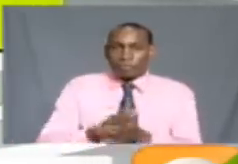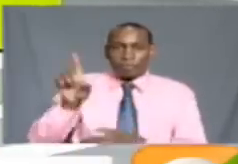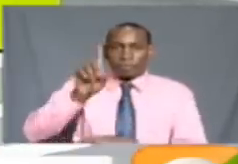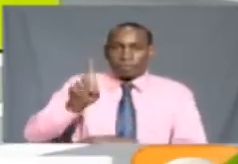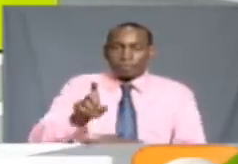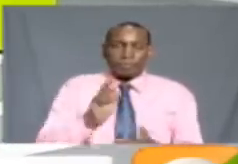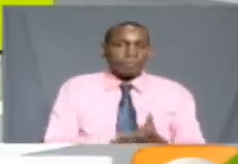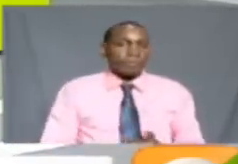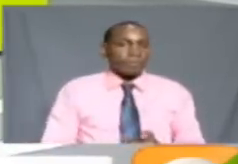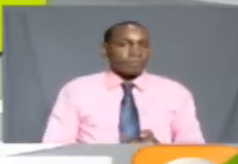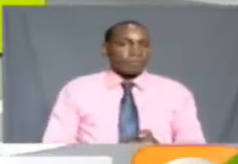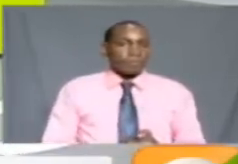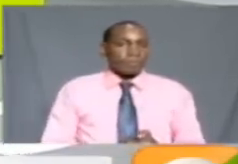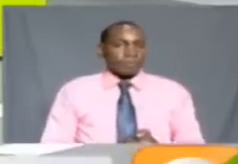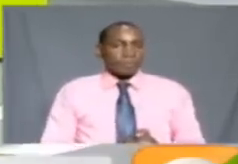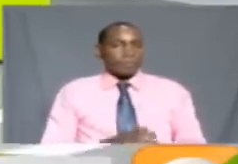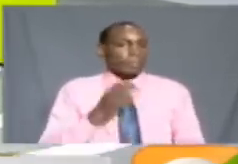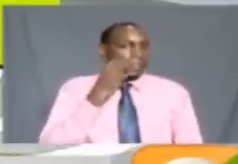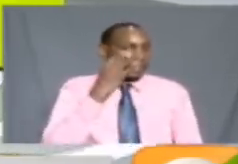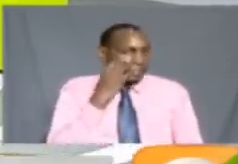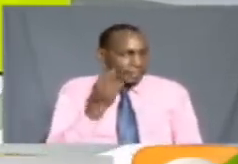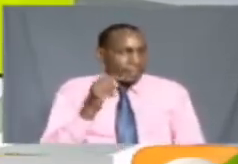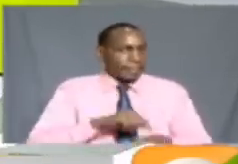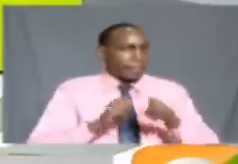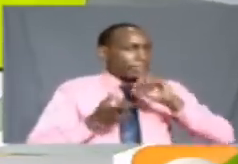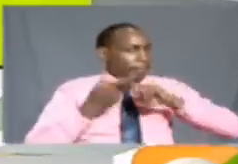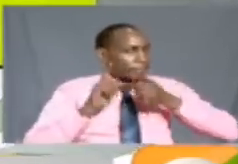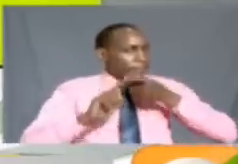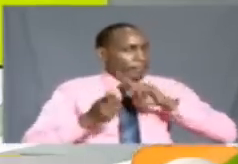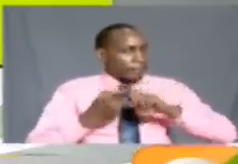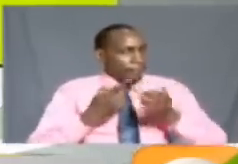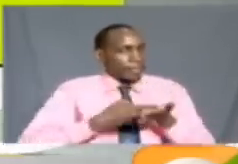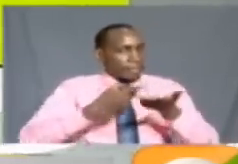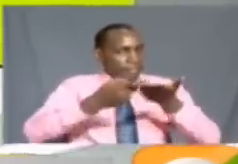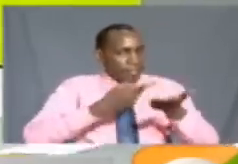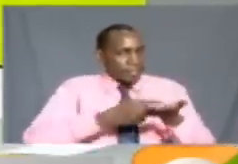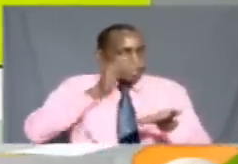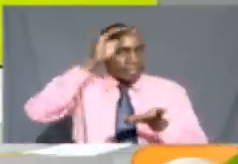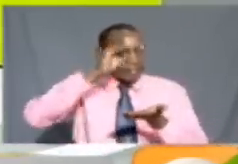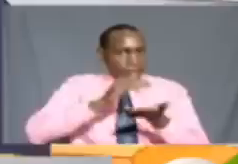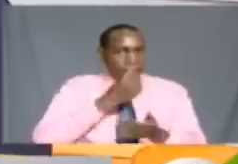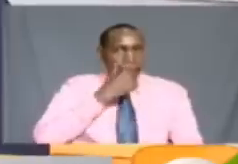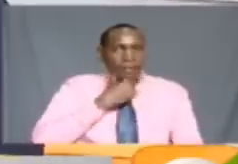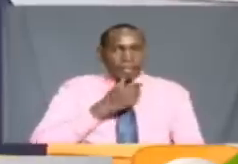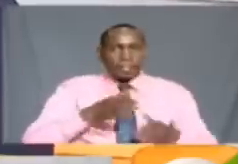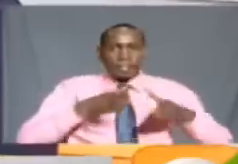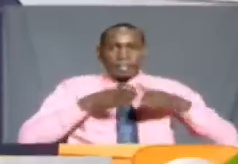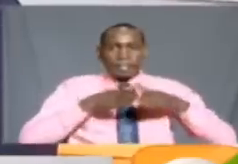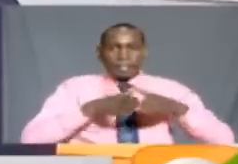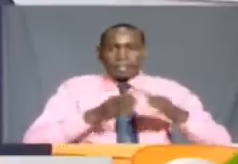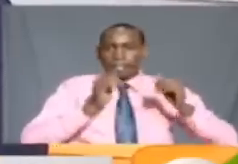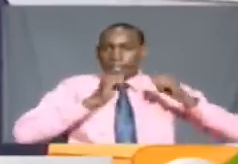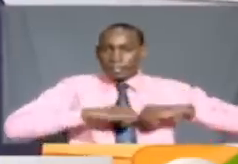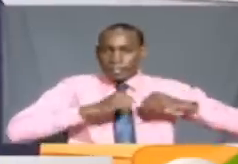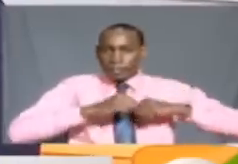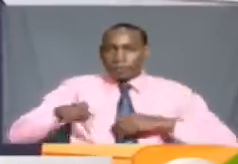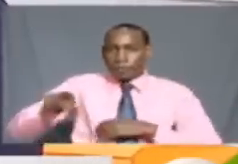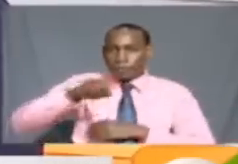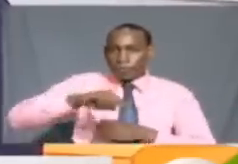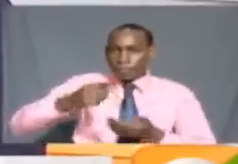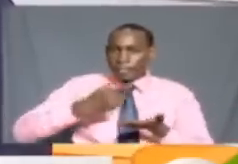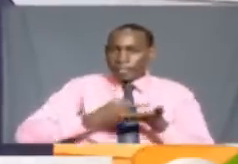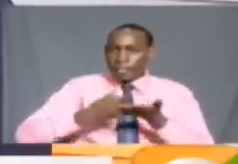So it's sad when I think about it, to talk about lowering the age of sexual consent, because we are not only talking